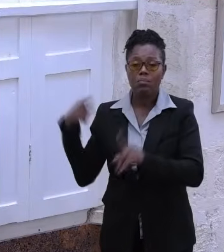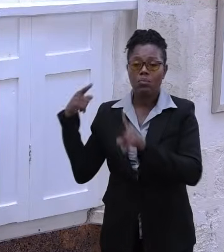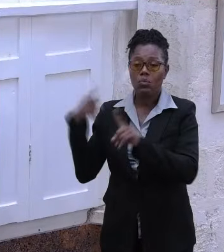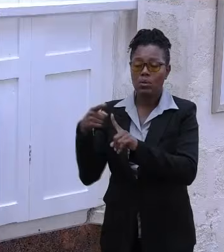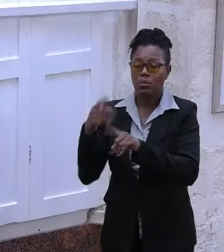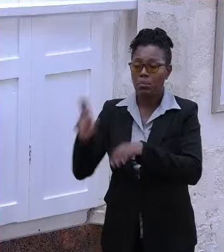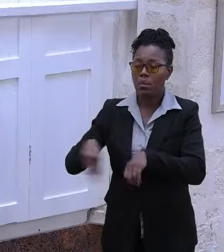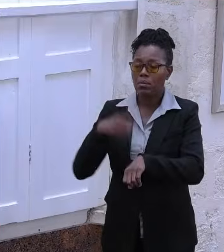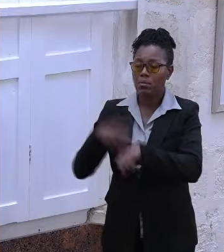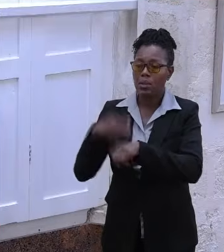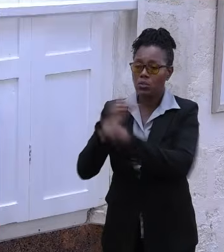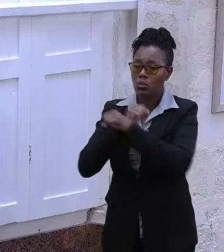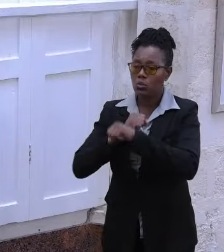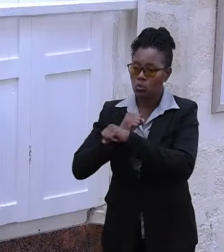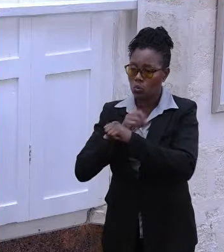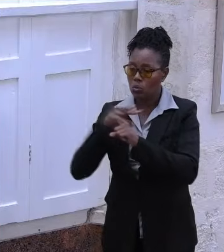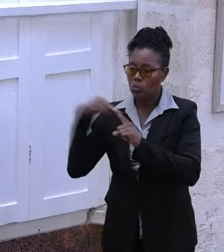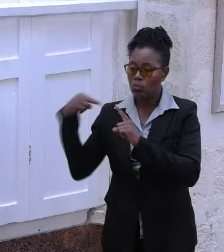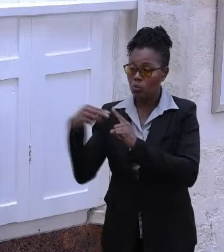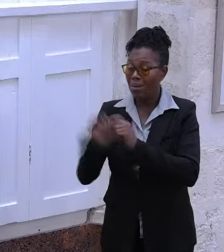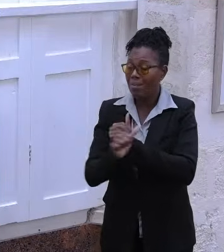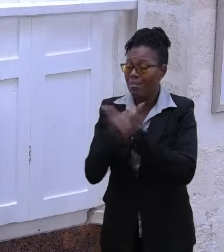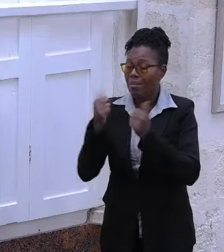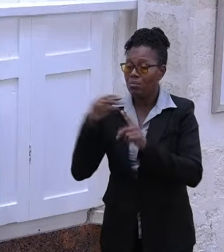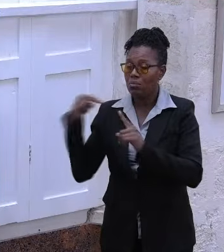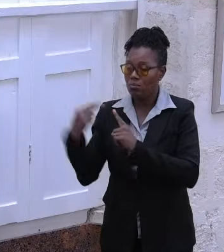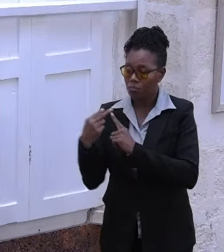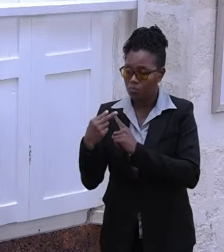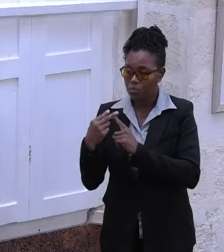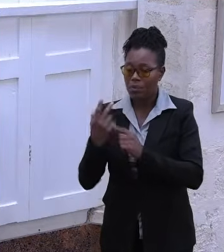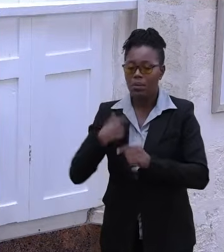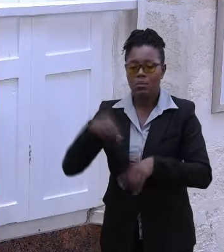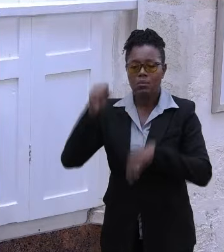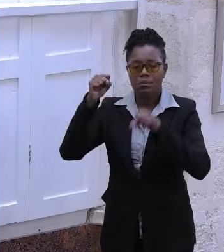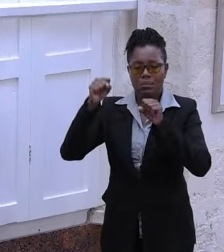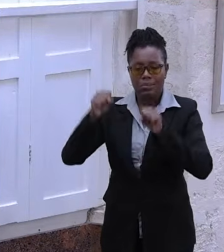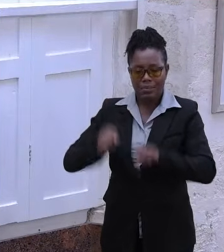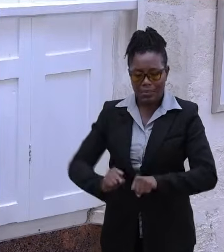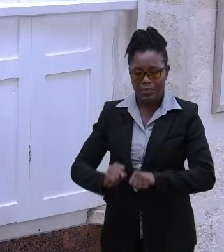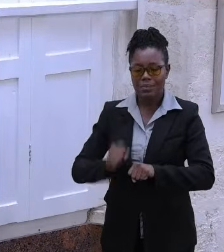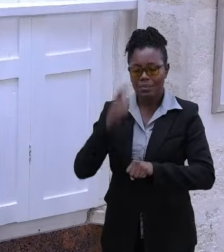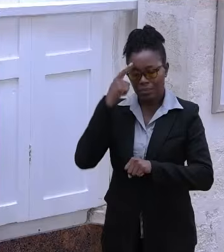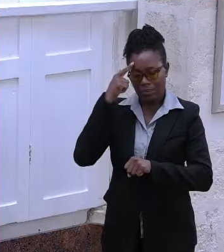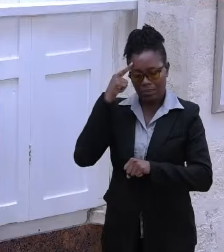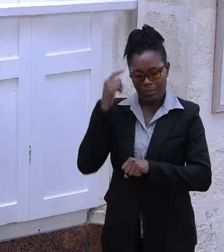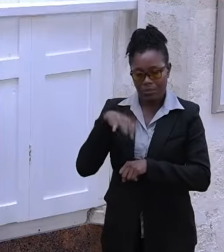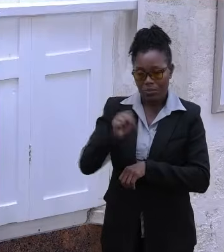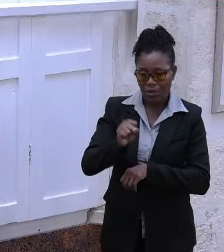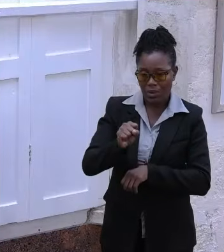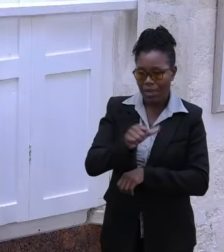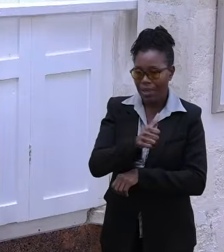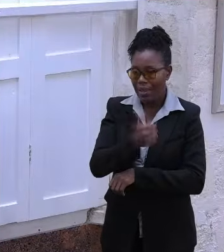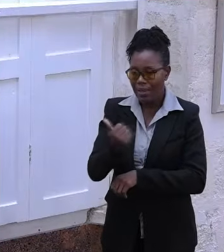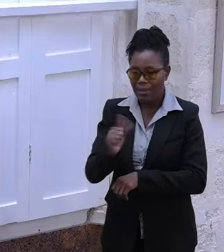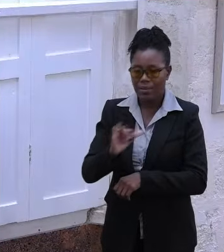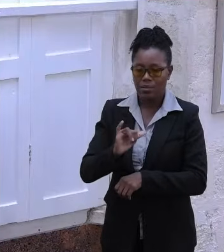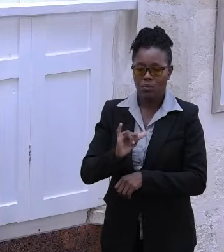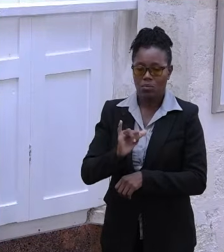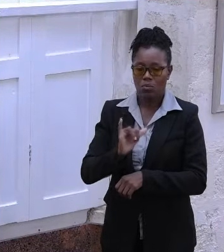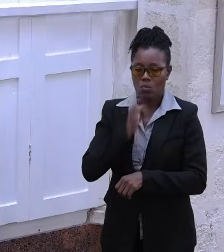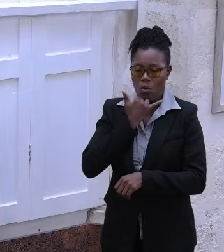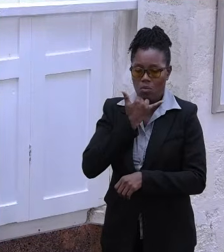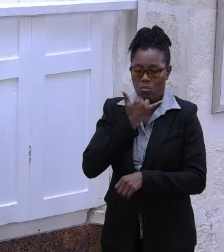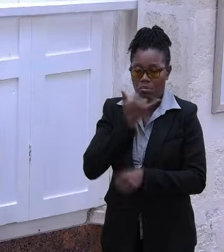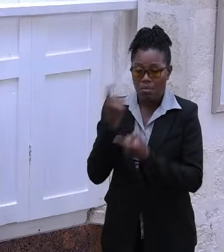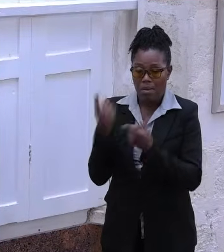security perspective and otherwise, that we can quickly pivot and correct any errors that may occur.